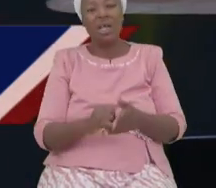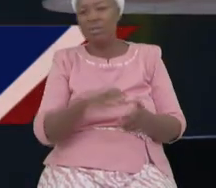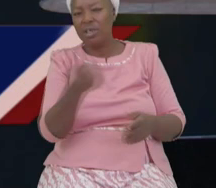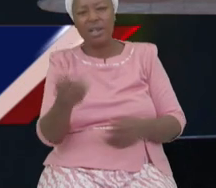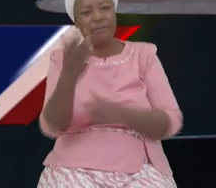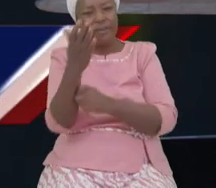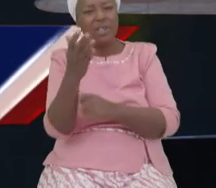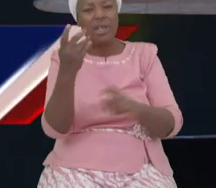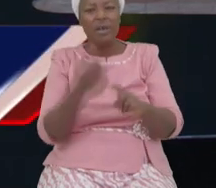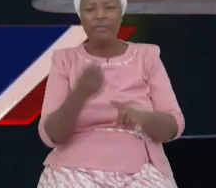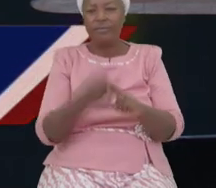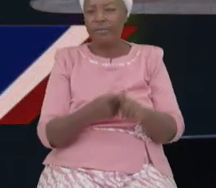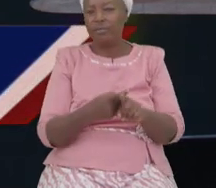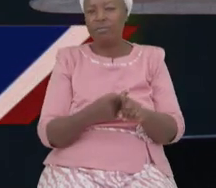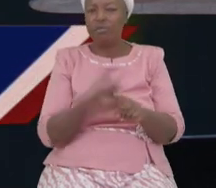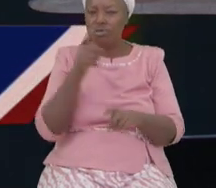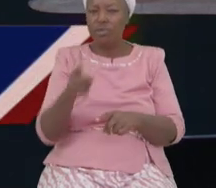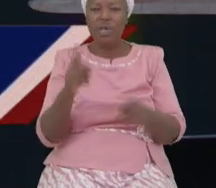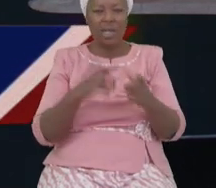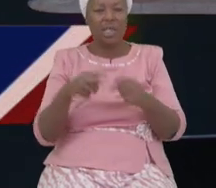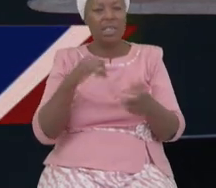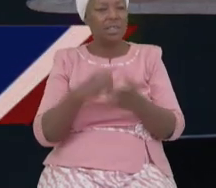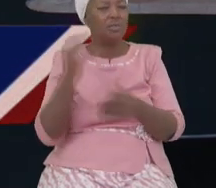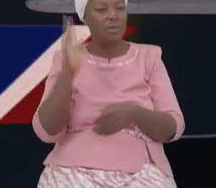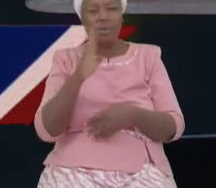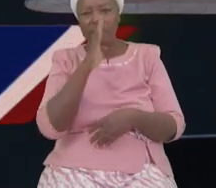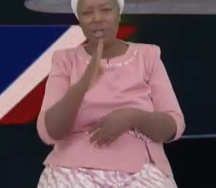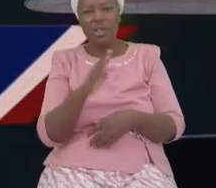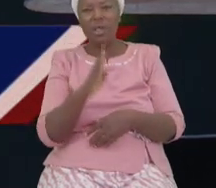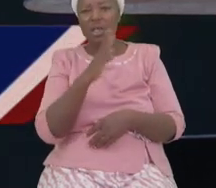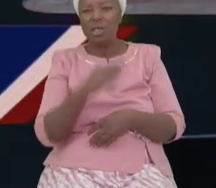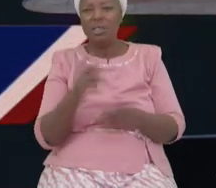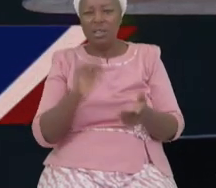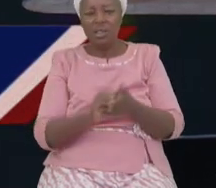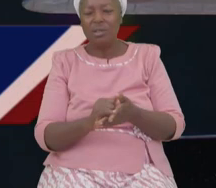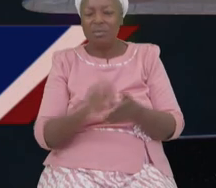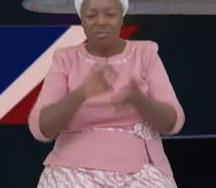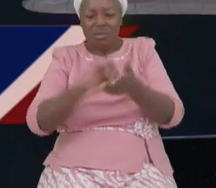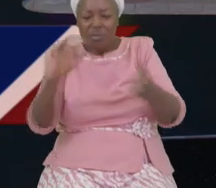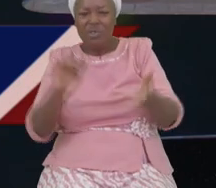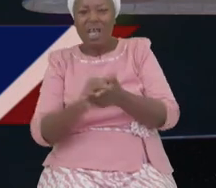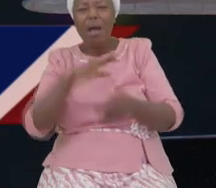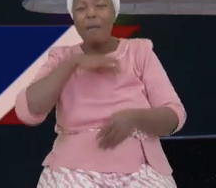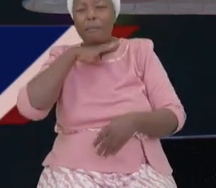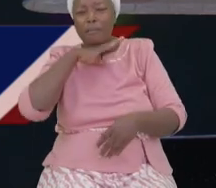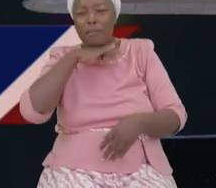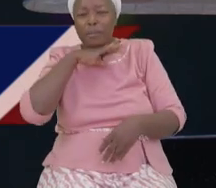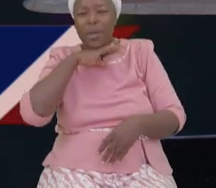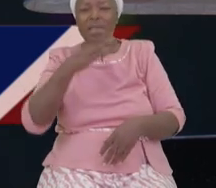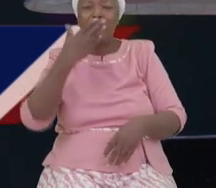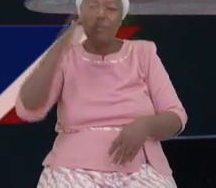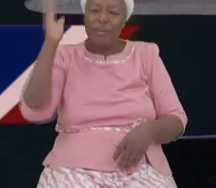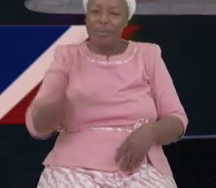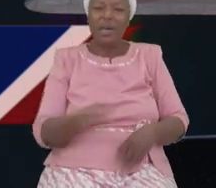world, and it will be a storage for bacteria, bad bacteria. It will be a storage